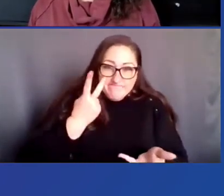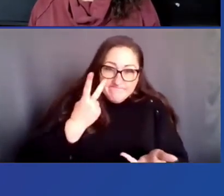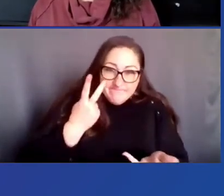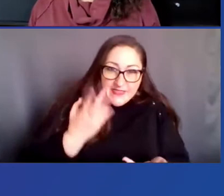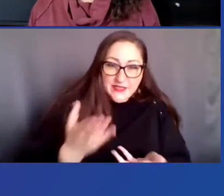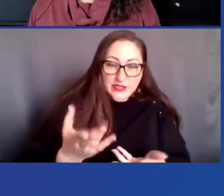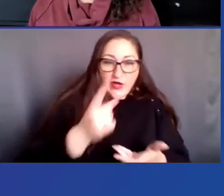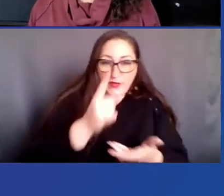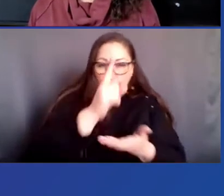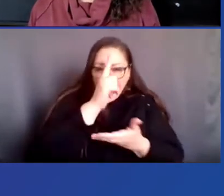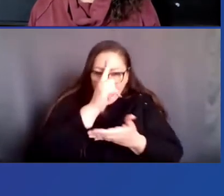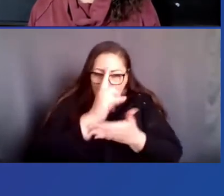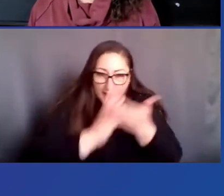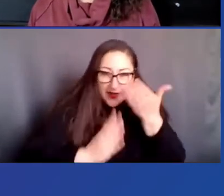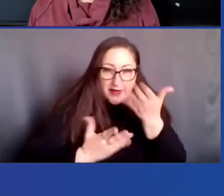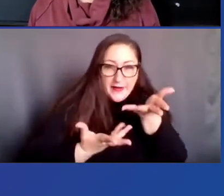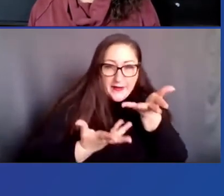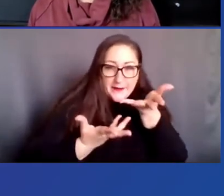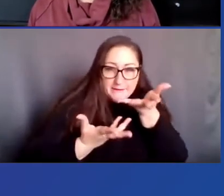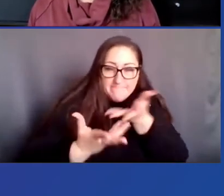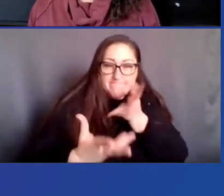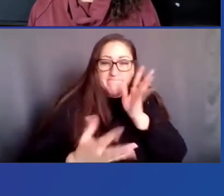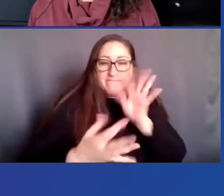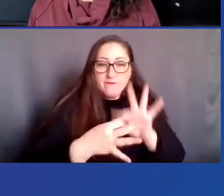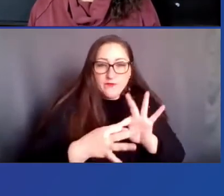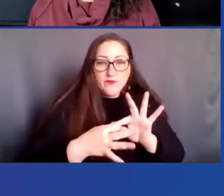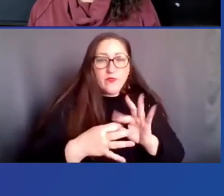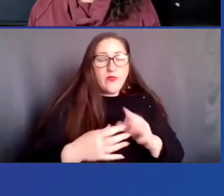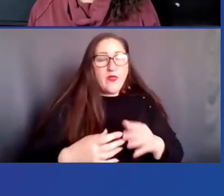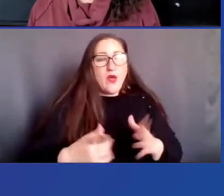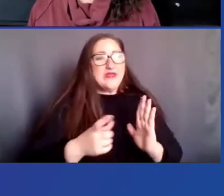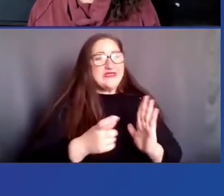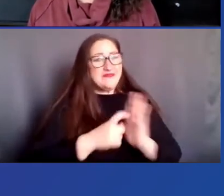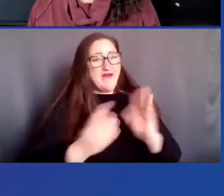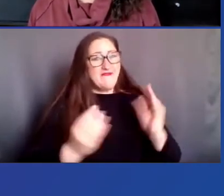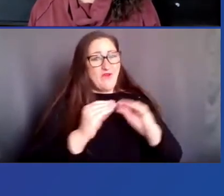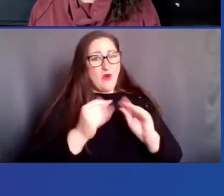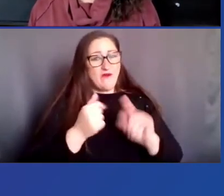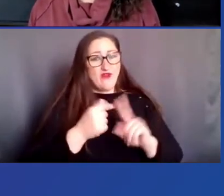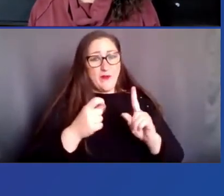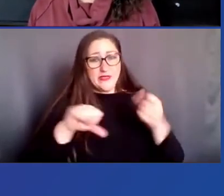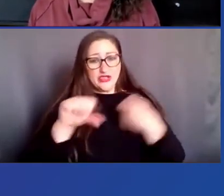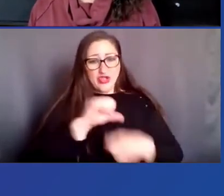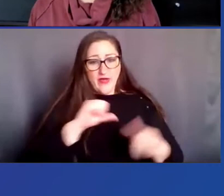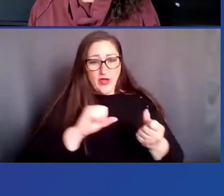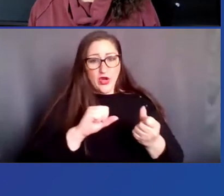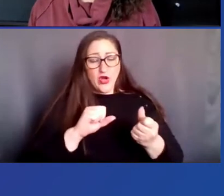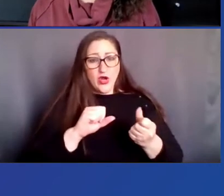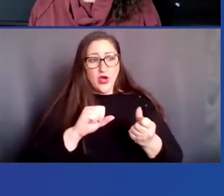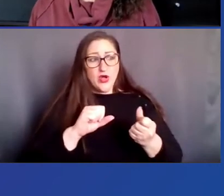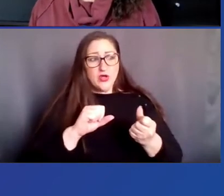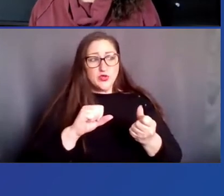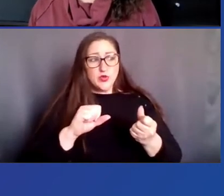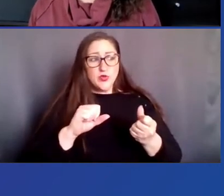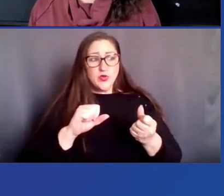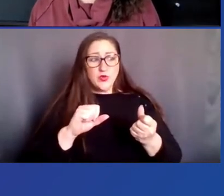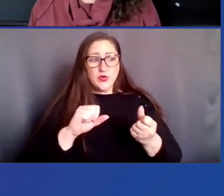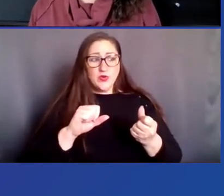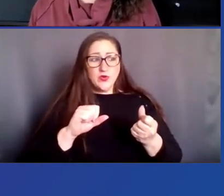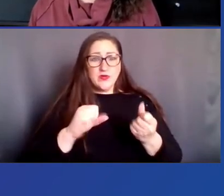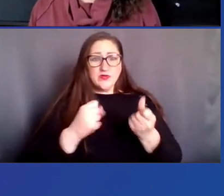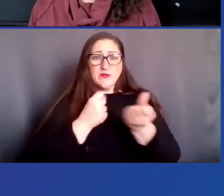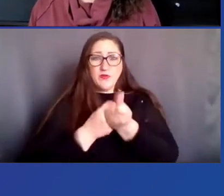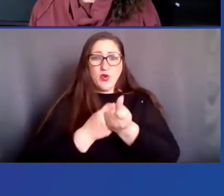humility, and also like us demanding more for each other, and sending in a pay for each other when needed, and like